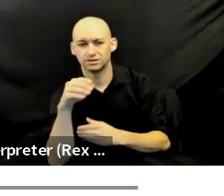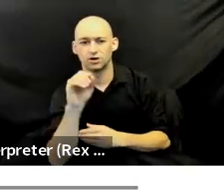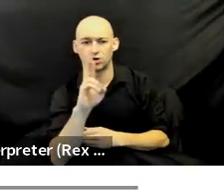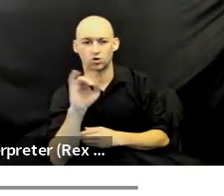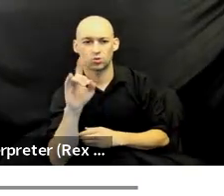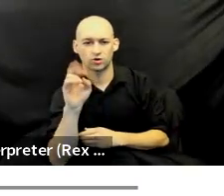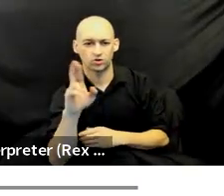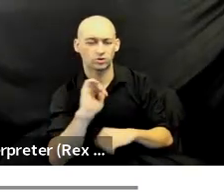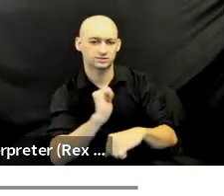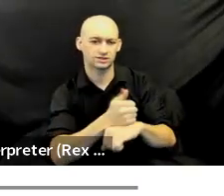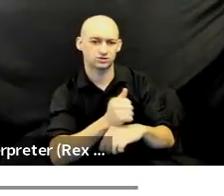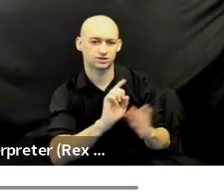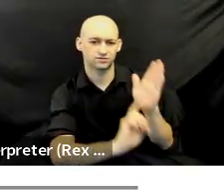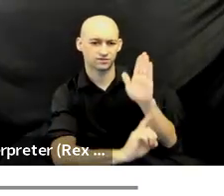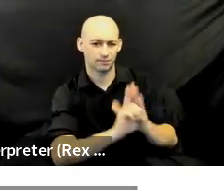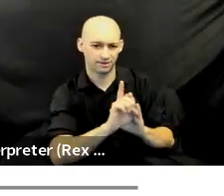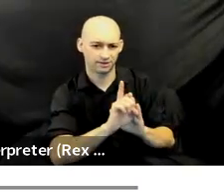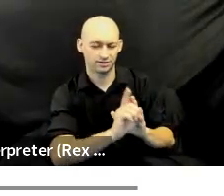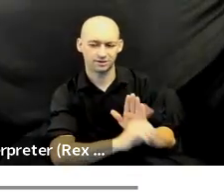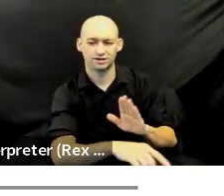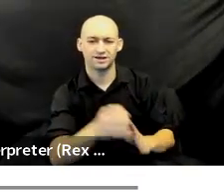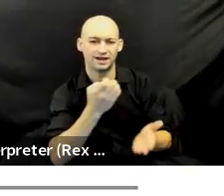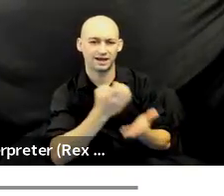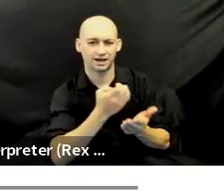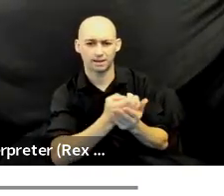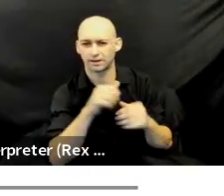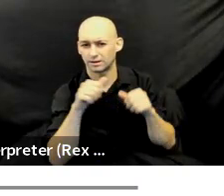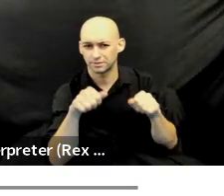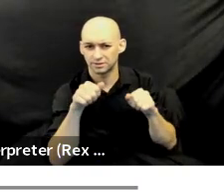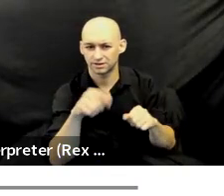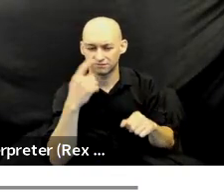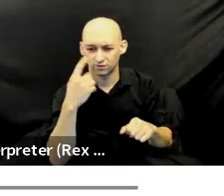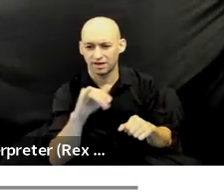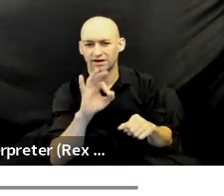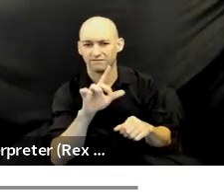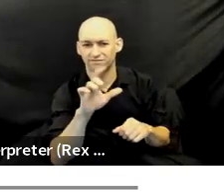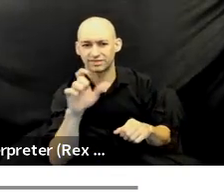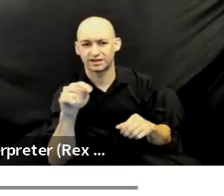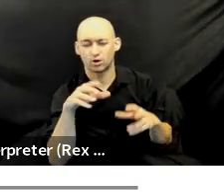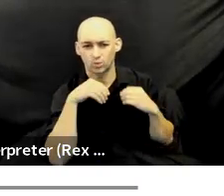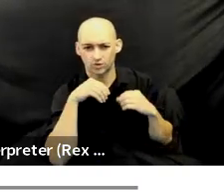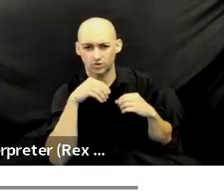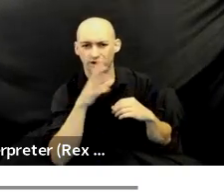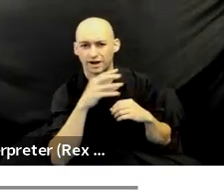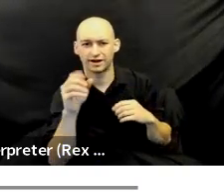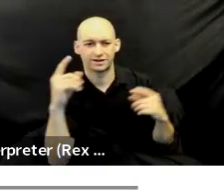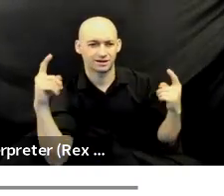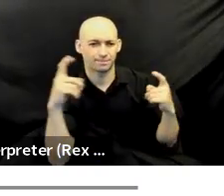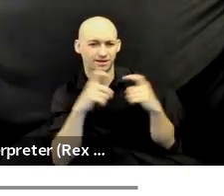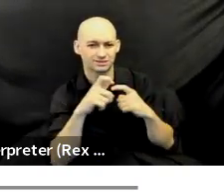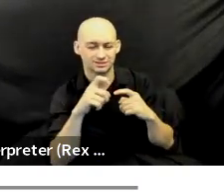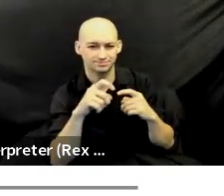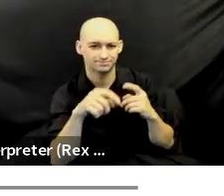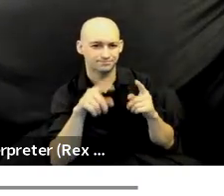station development, the economic viability of the zero-emission transition for fleet owners, and the complex ecosystem of